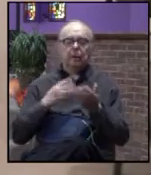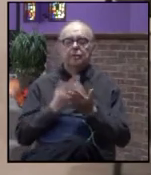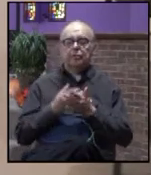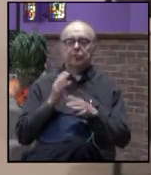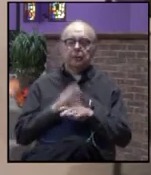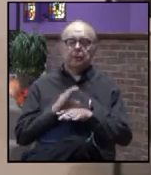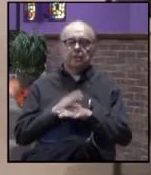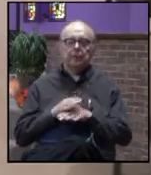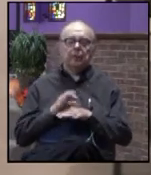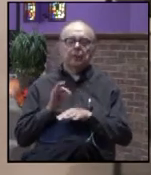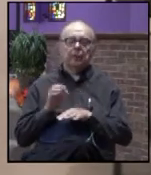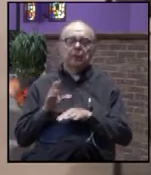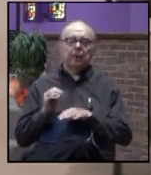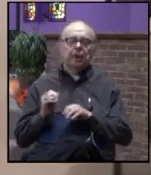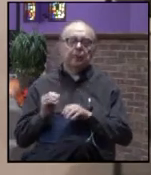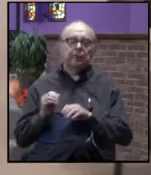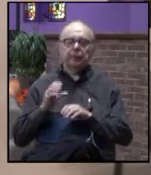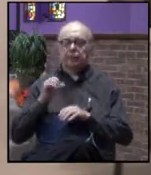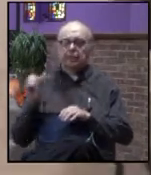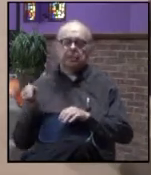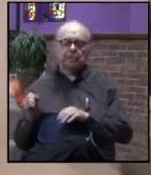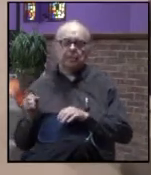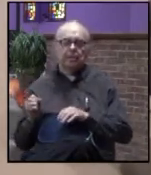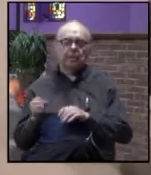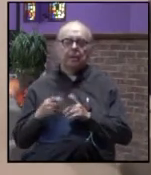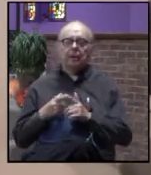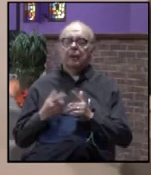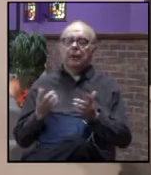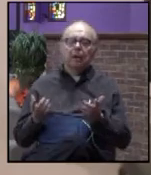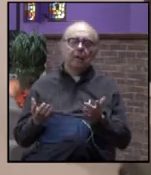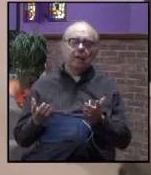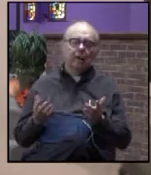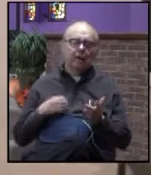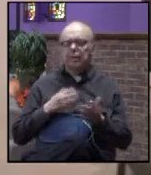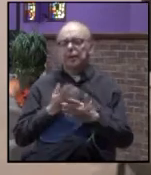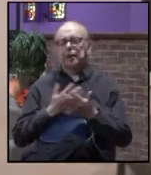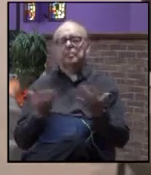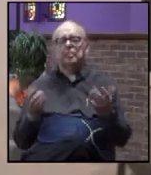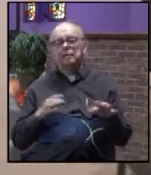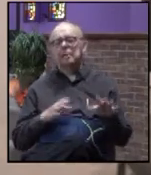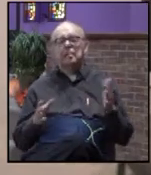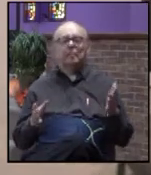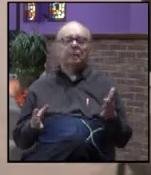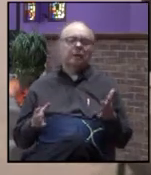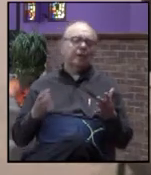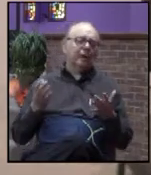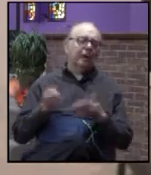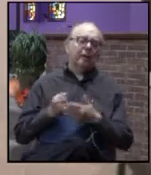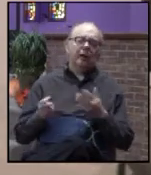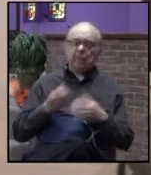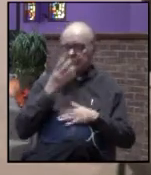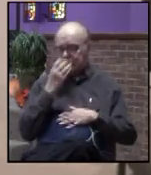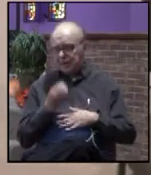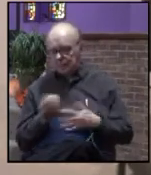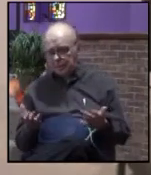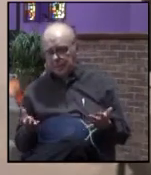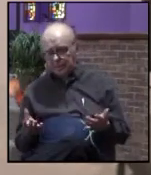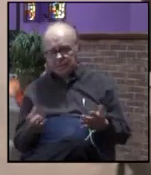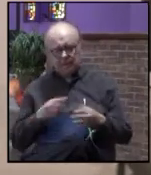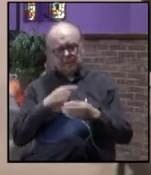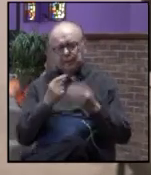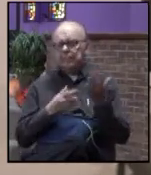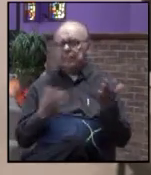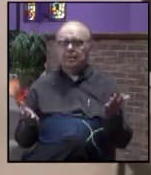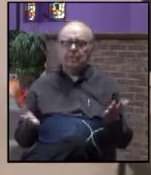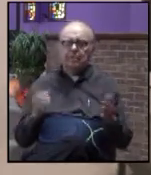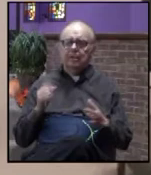9:30 for Sunday school. And I got other things to do. I got like sleep. I